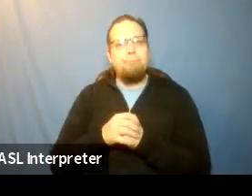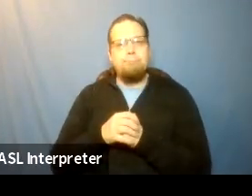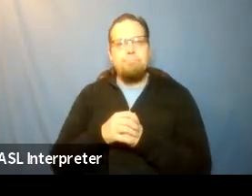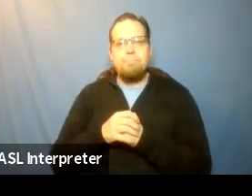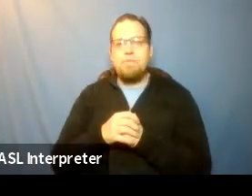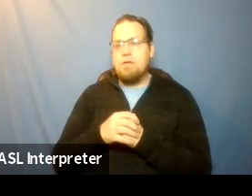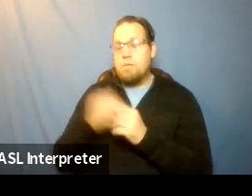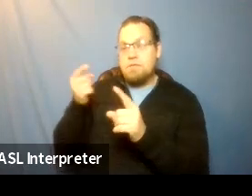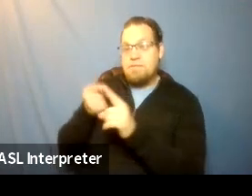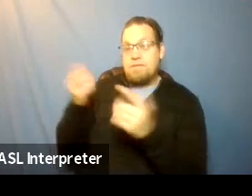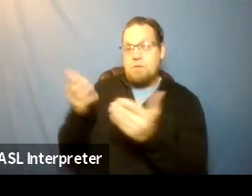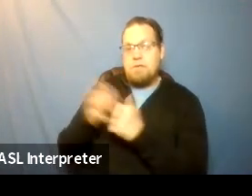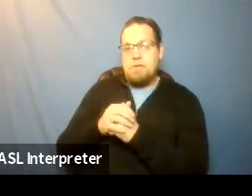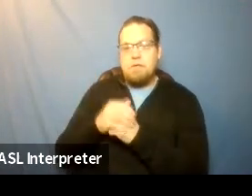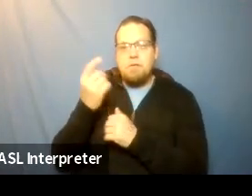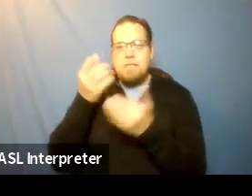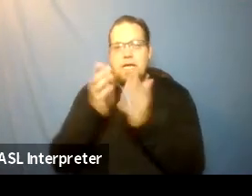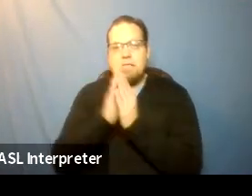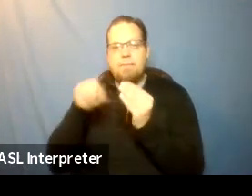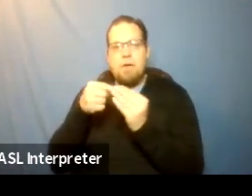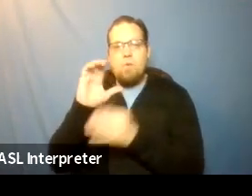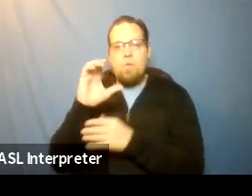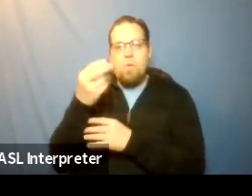What specifically? Well, someone's asking about choir.